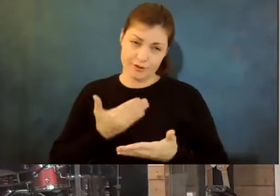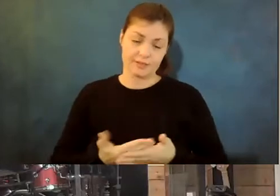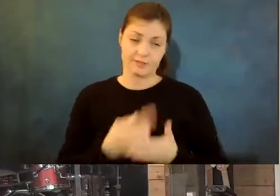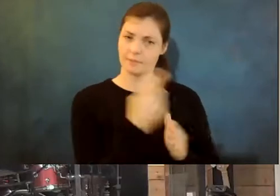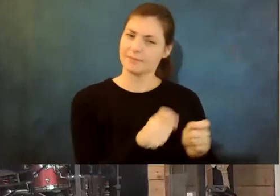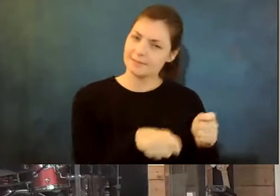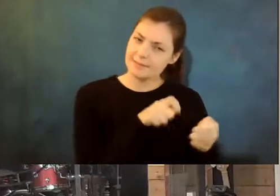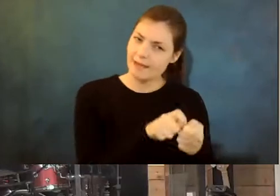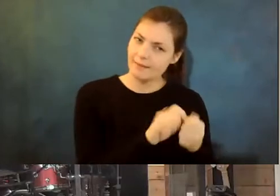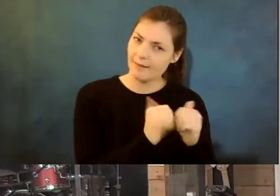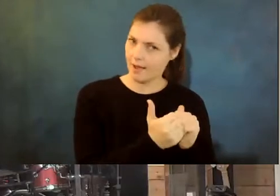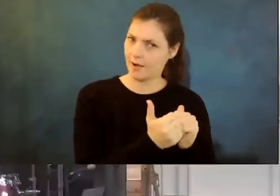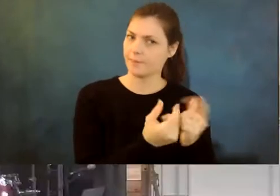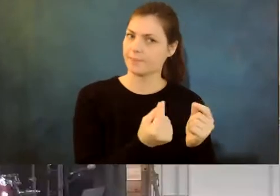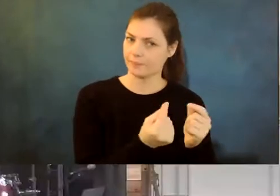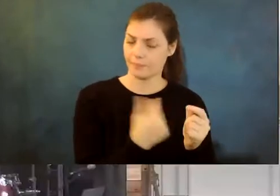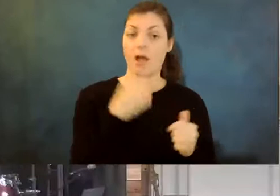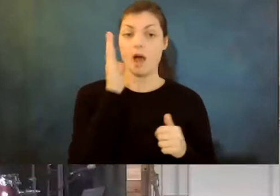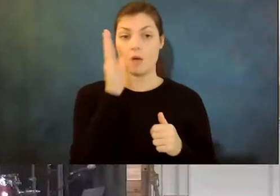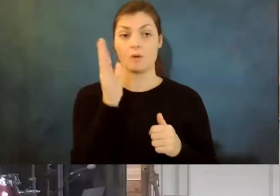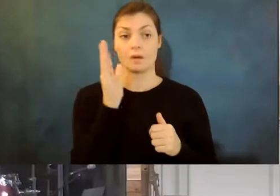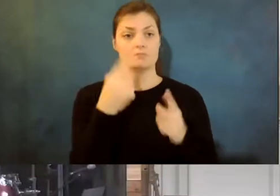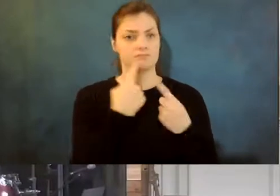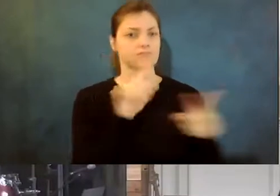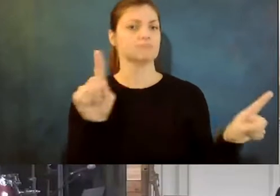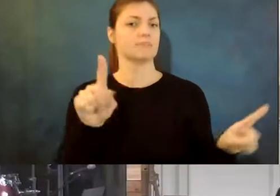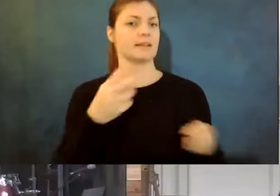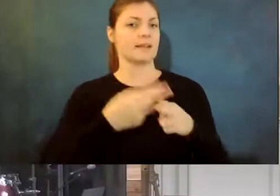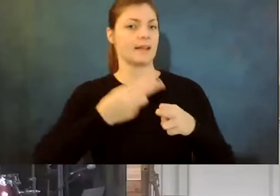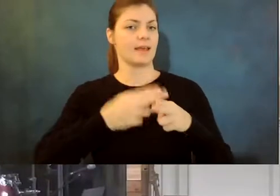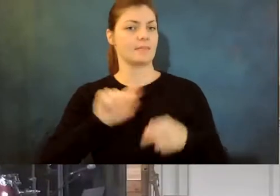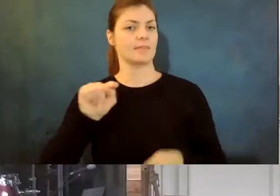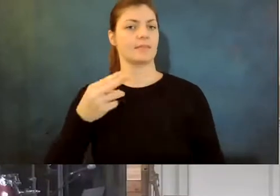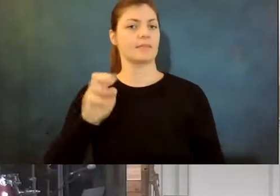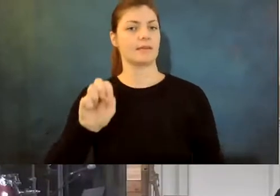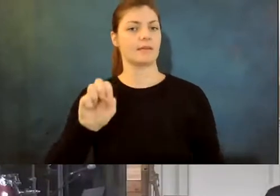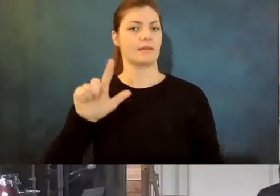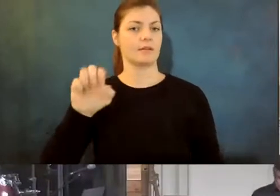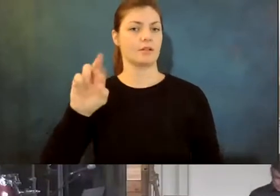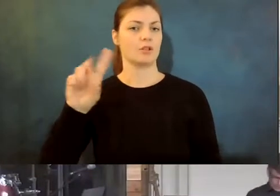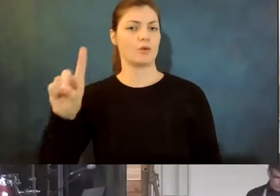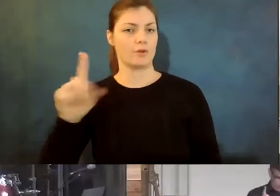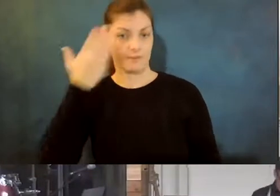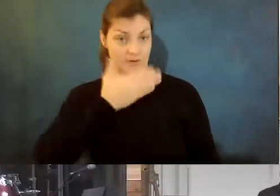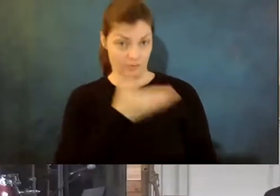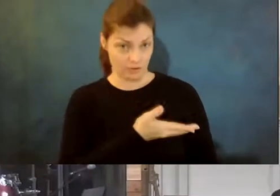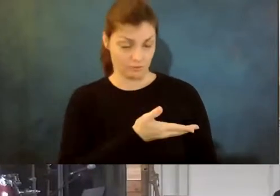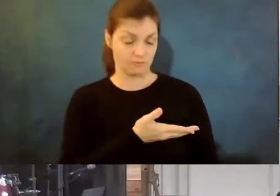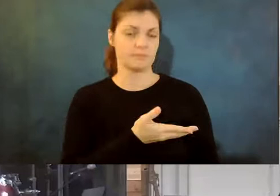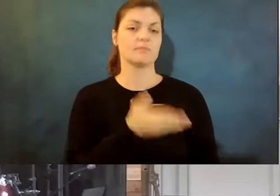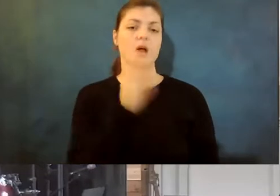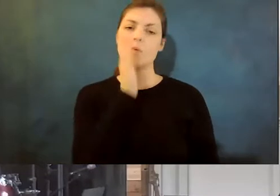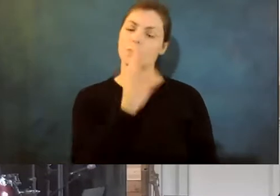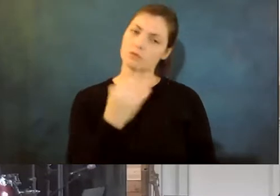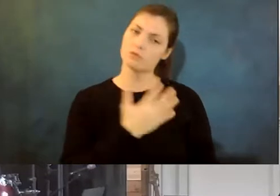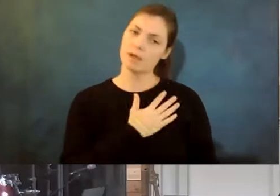very specific. And I will proclaim the name of the Lord before you. I will be, watch the word again, gracious to whom I